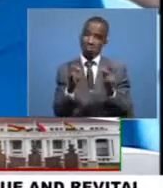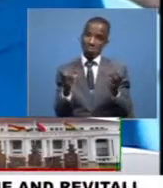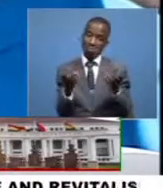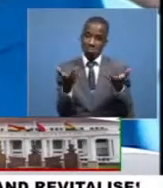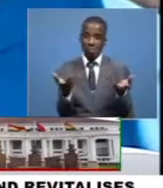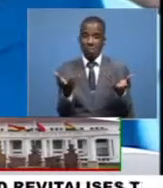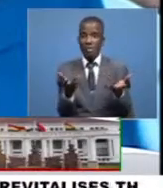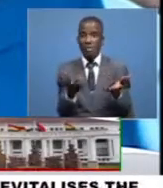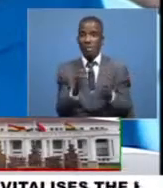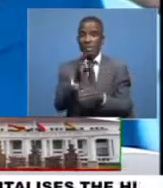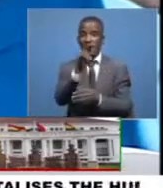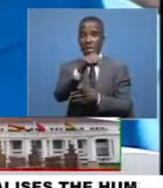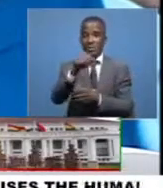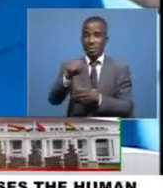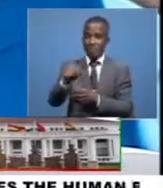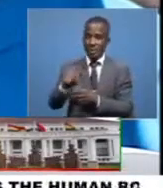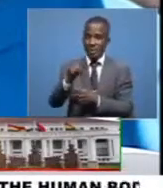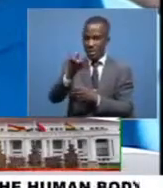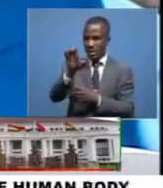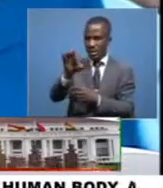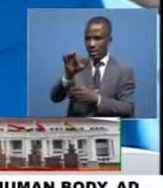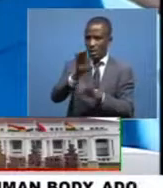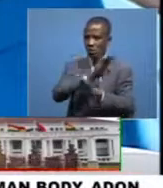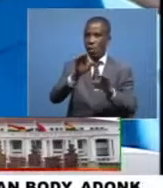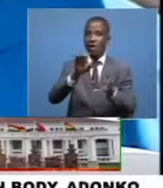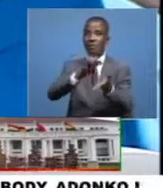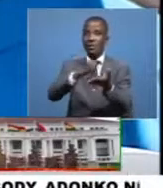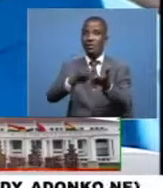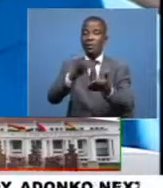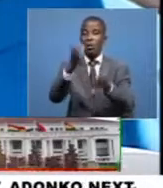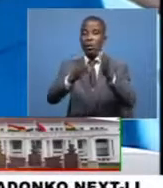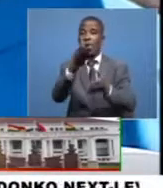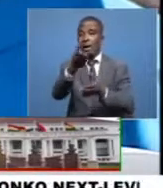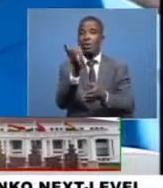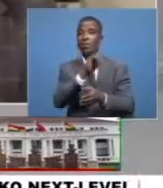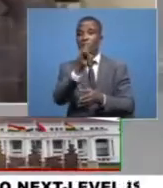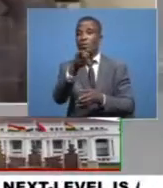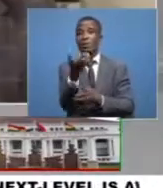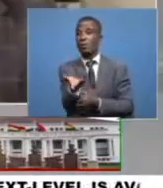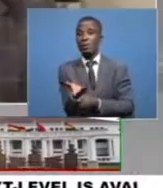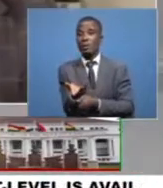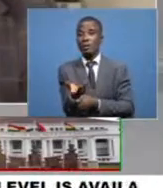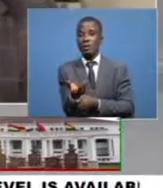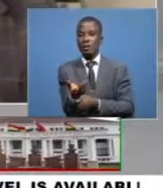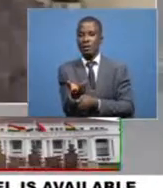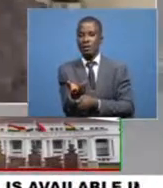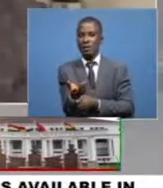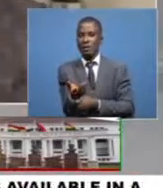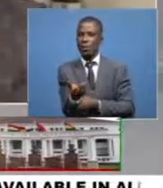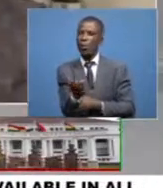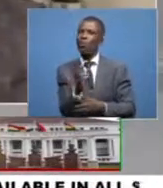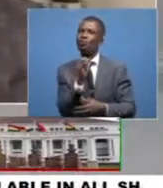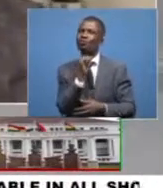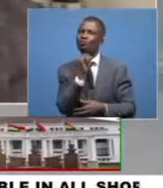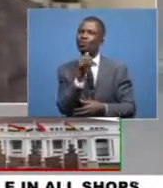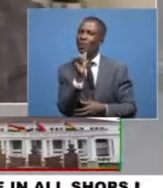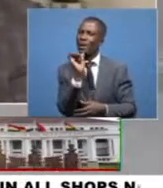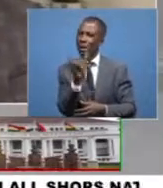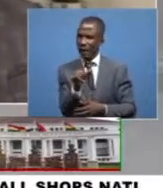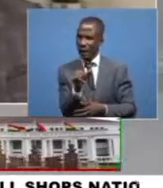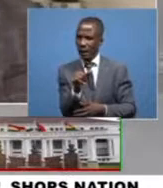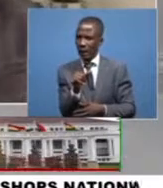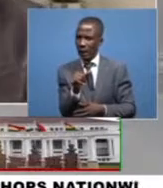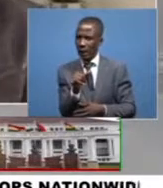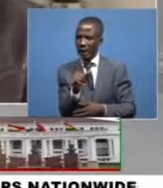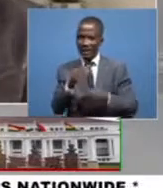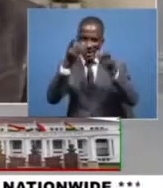the first and second respondents don't have any evidence at all in court? not that they don't have any evidence in court, they are choosing not